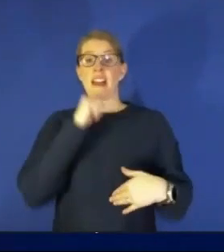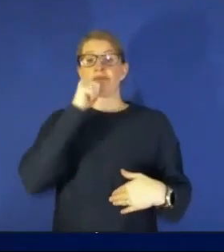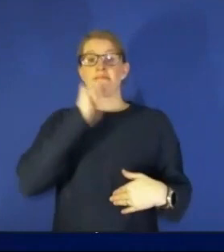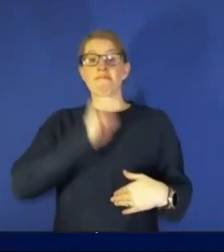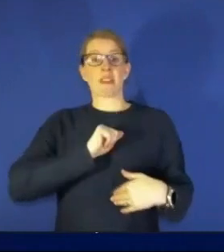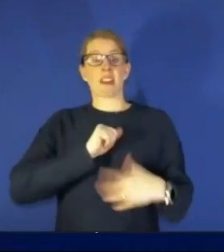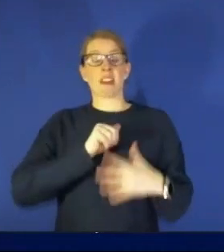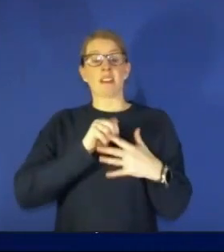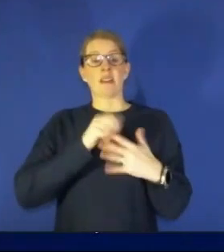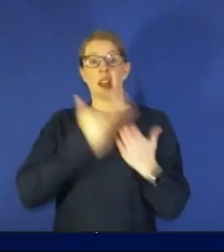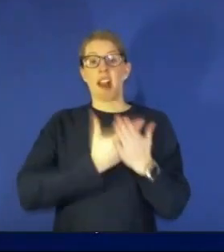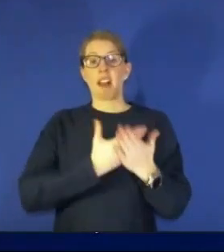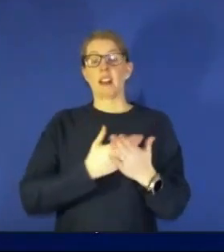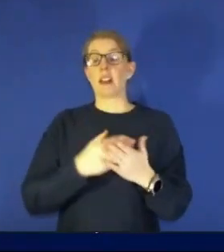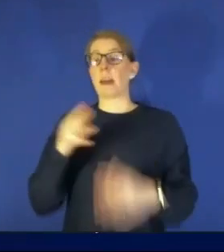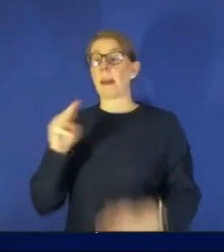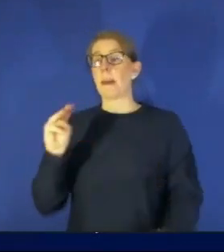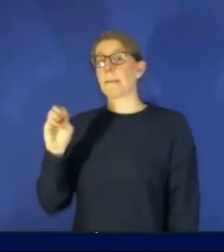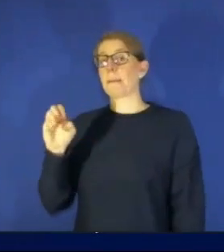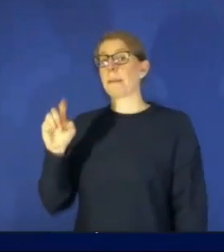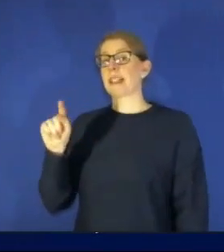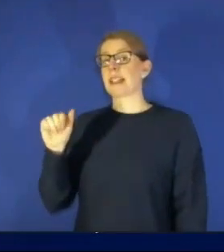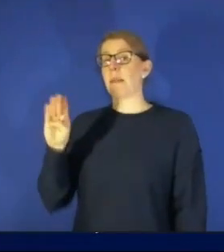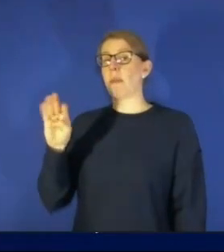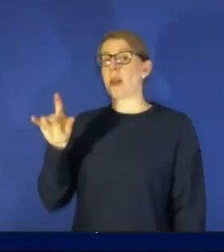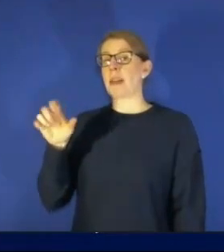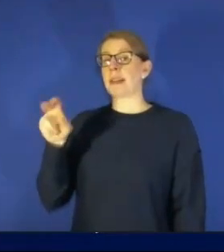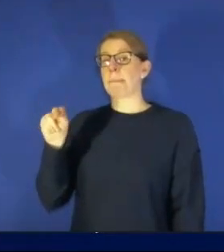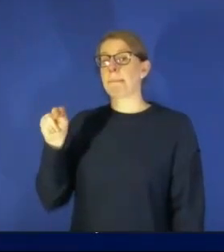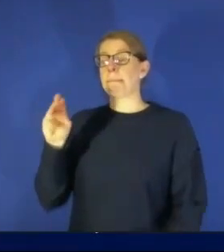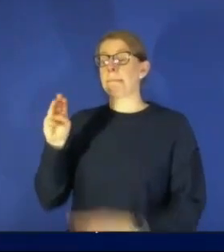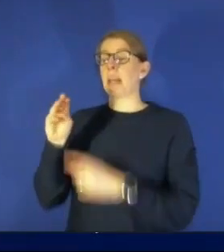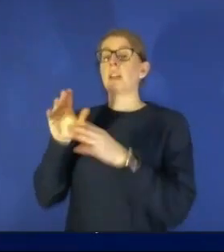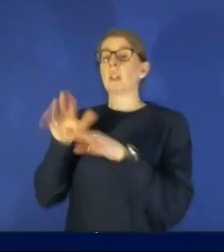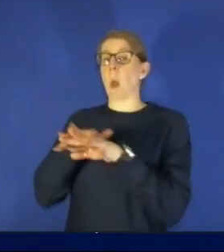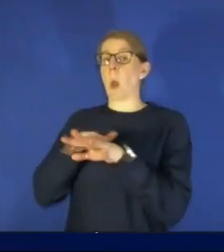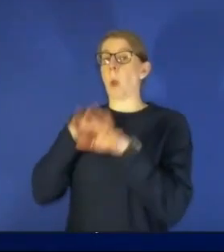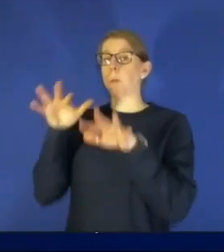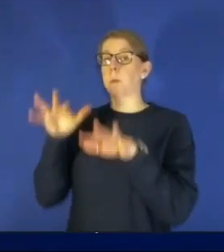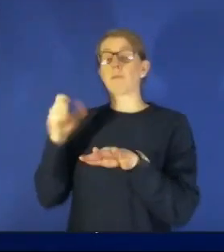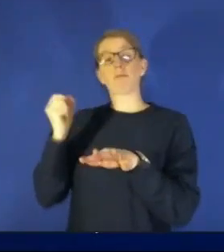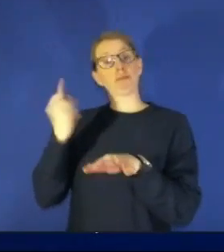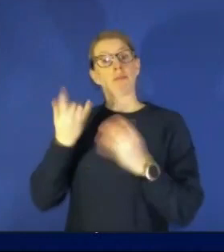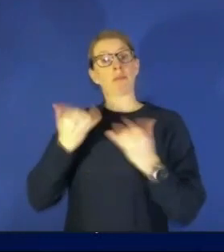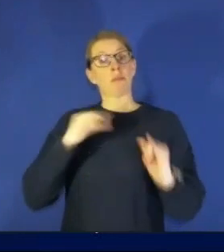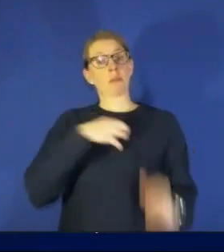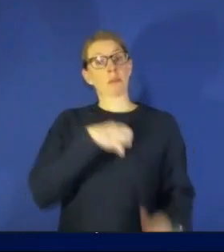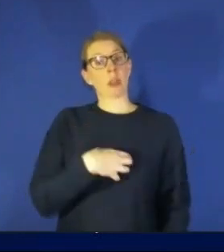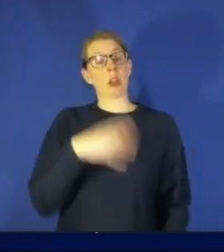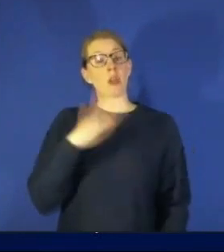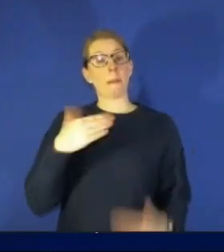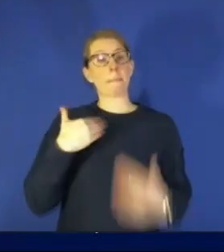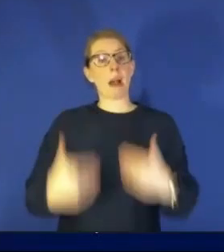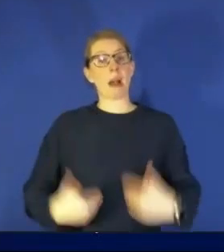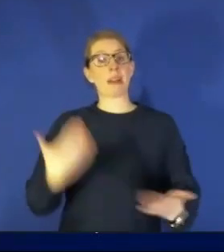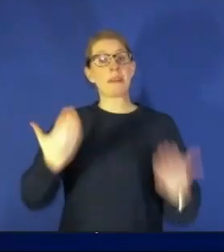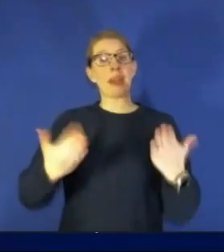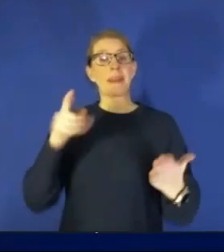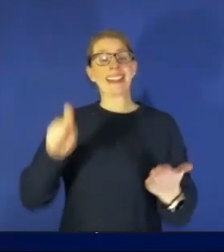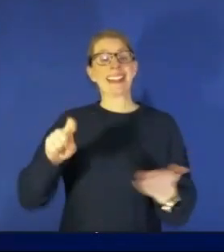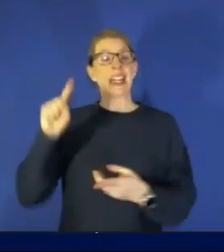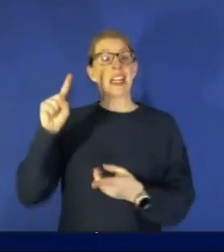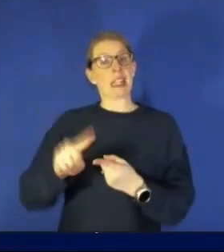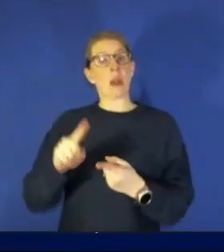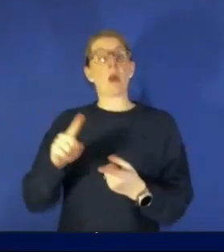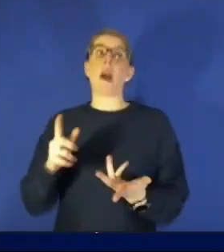our metabolism does slow as you get older. So even though you may still be hungry, your body may need